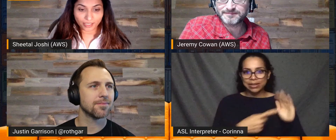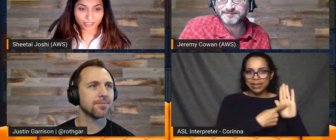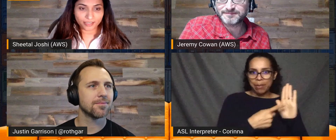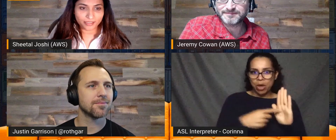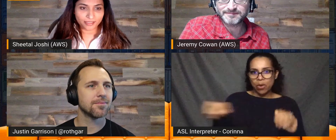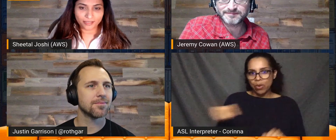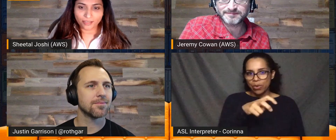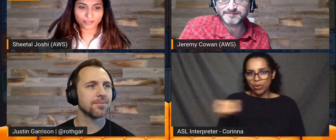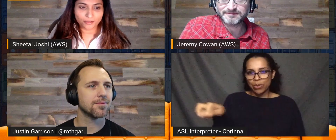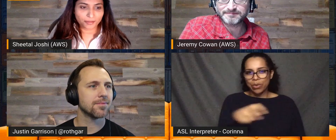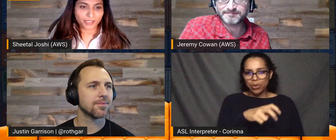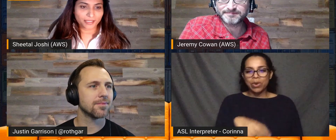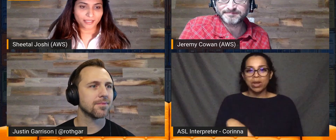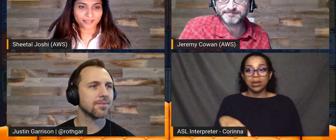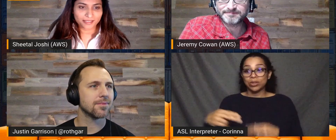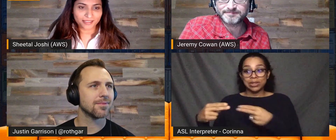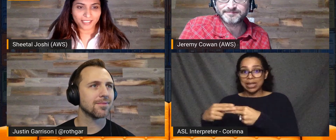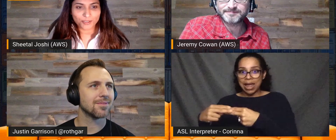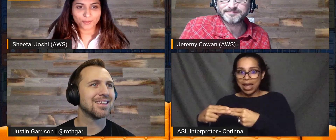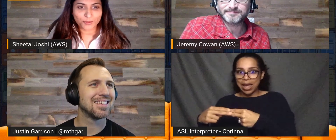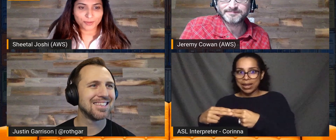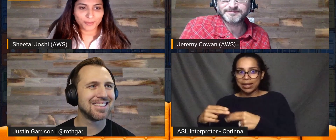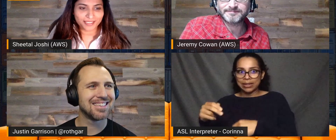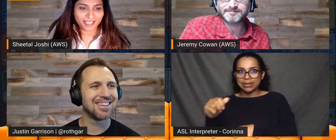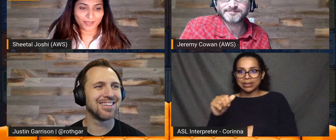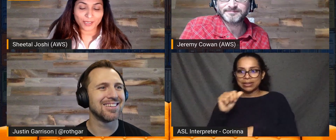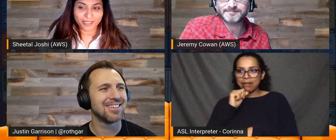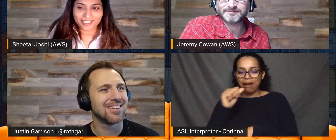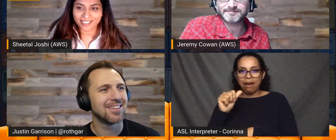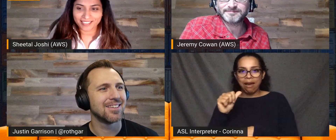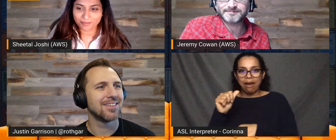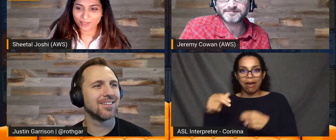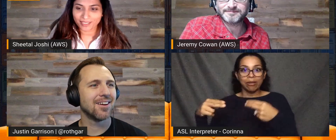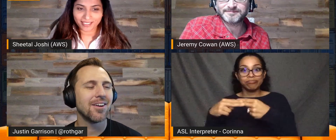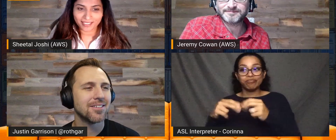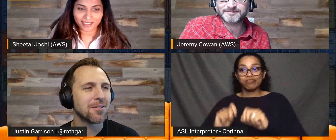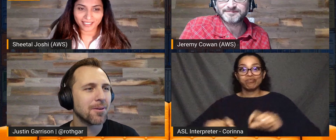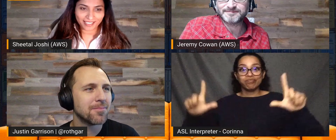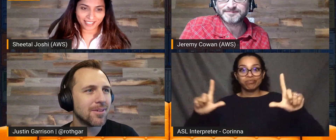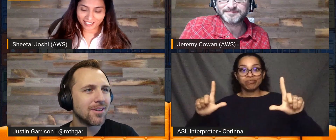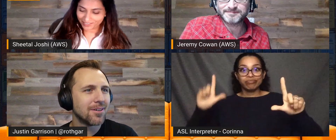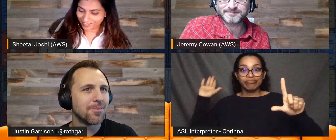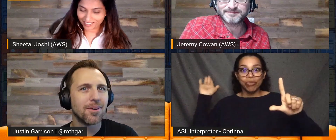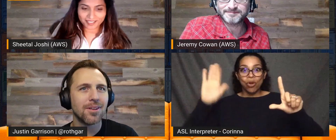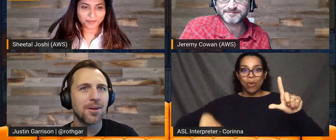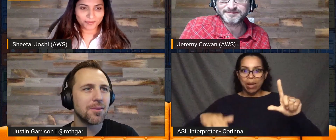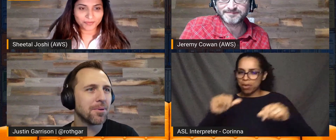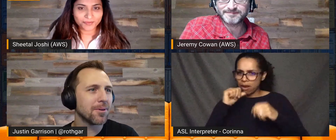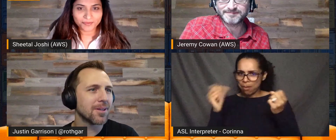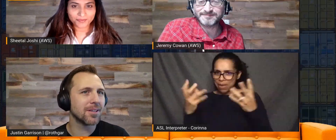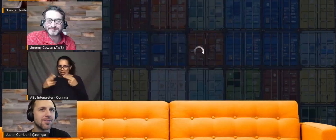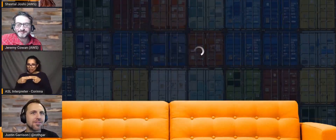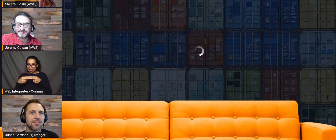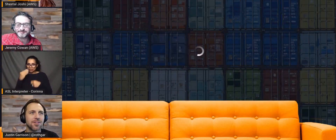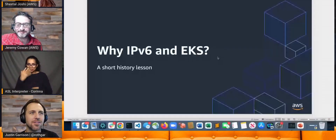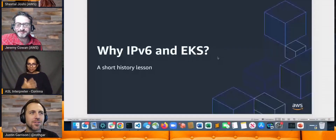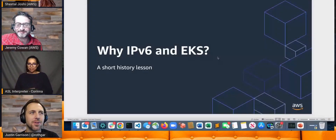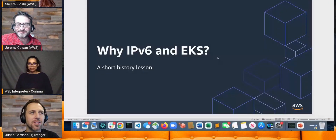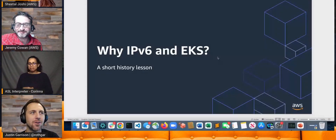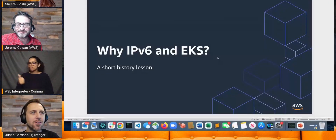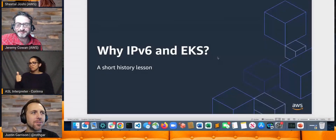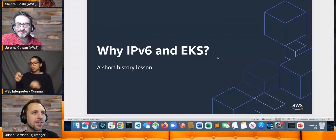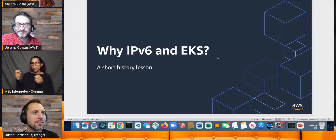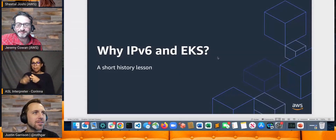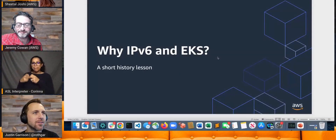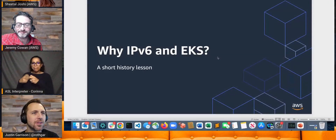So the slide is not going to be in a slideshow mode, but yeah, not many slides. I'm not. All right, no problem. Let me pull it in screen so